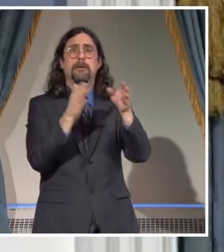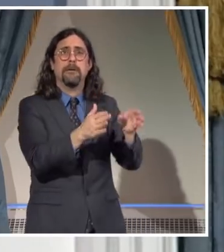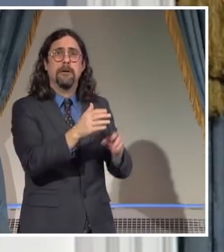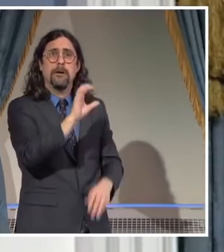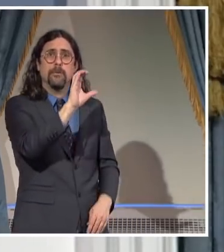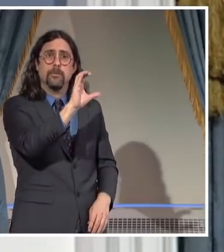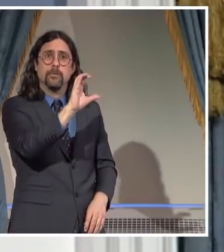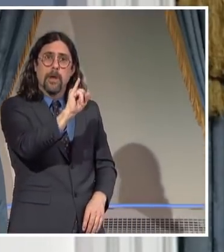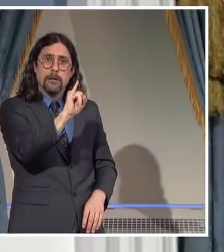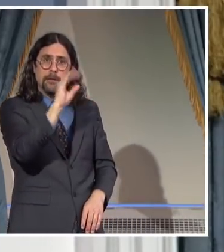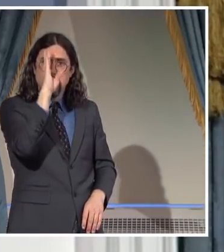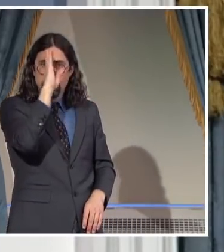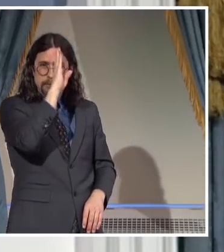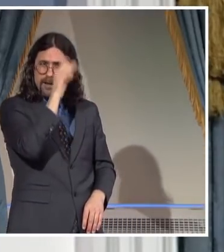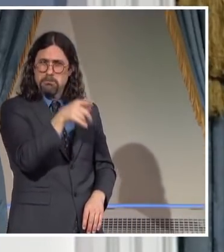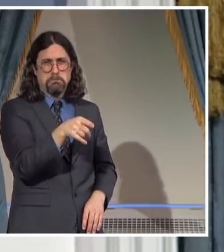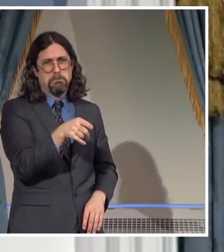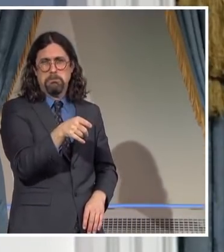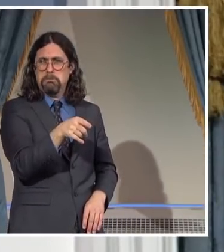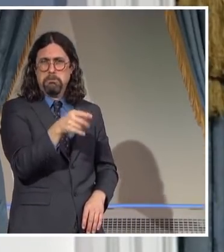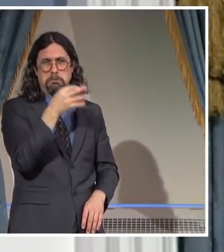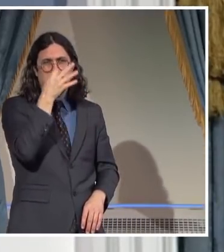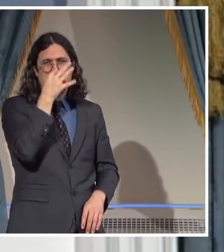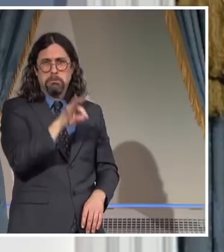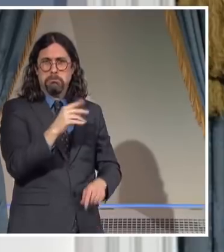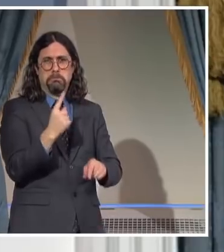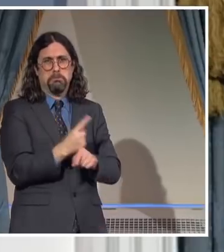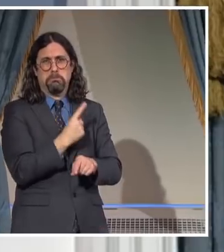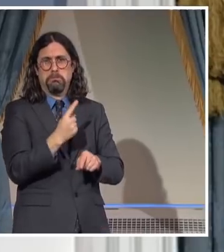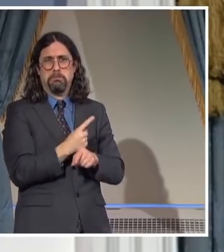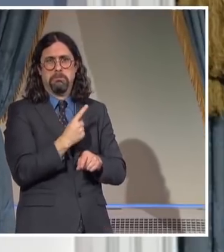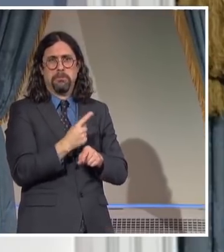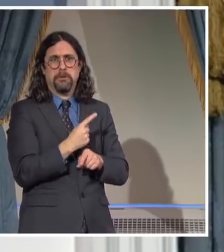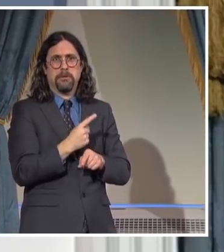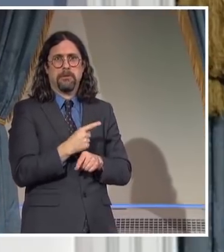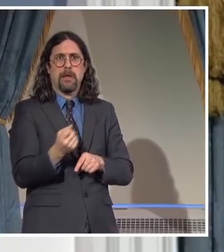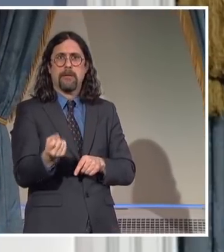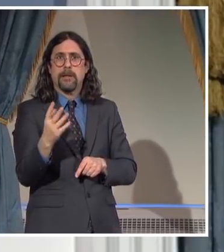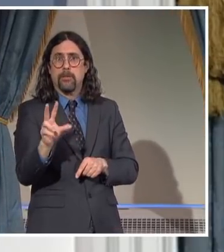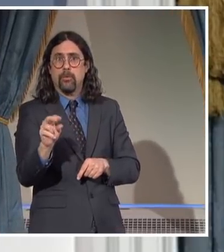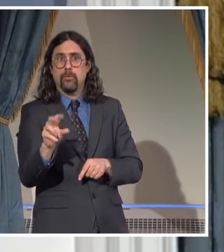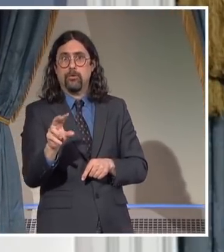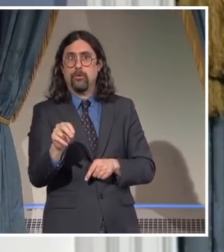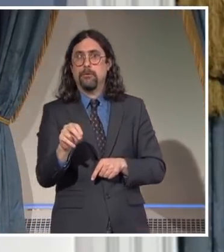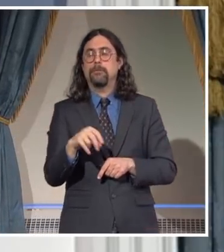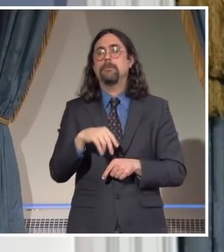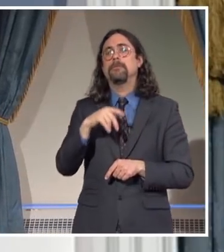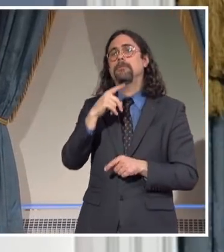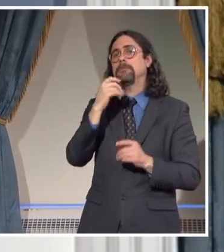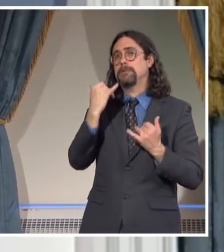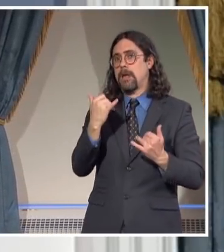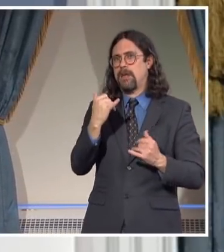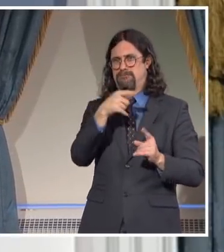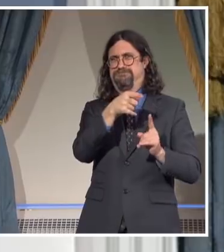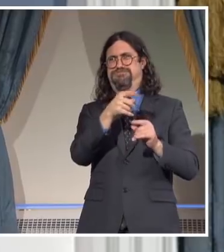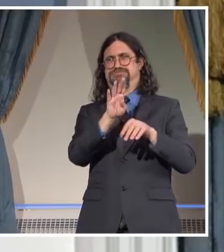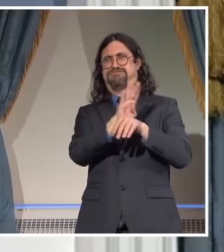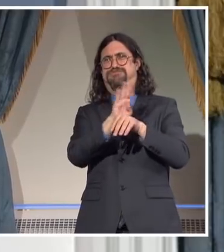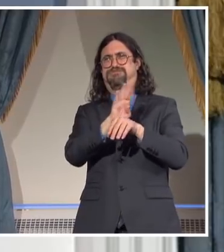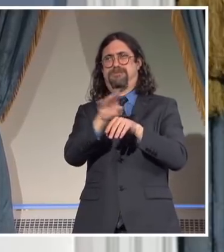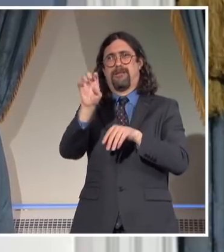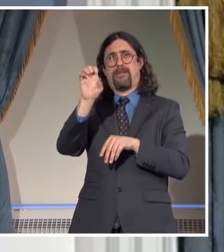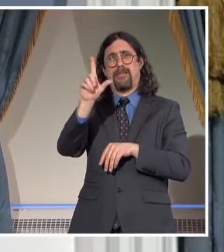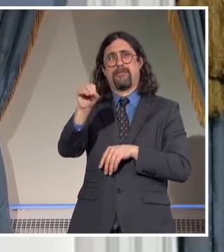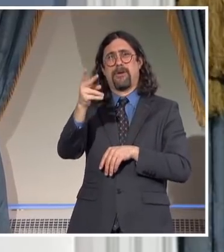to them, to help relieve our hospital at Elmhurst. I think the hardest struggles